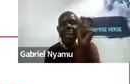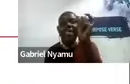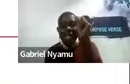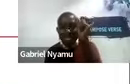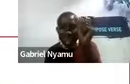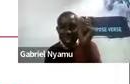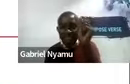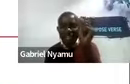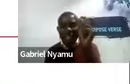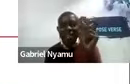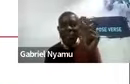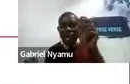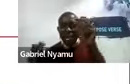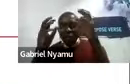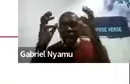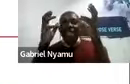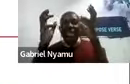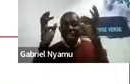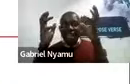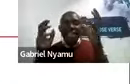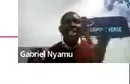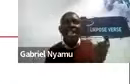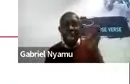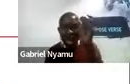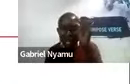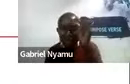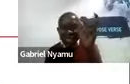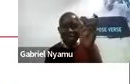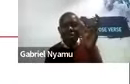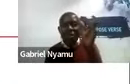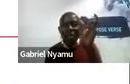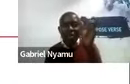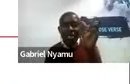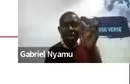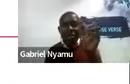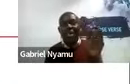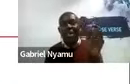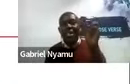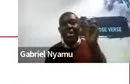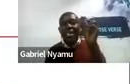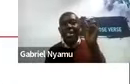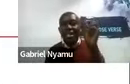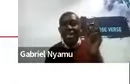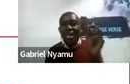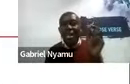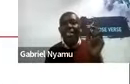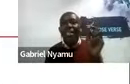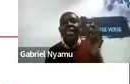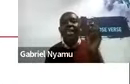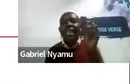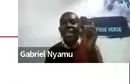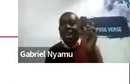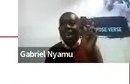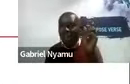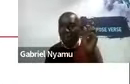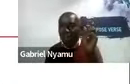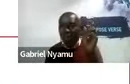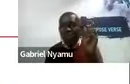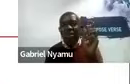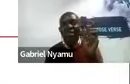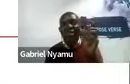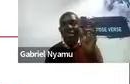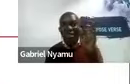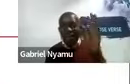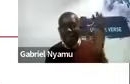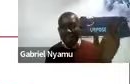A masterpiece is a design. Like there you can shona kitenge. A masterpiece. We are God's masterpiece. He has created us in a